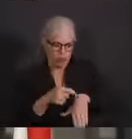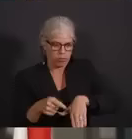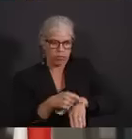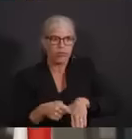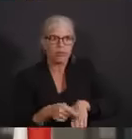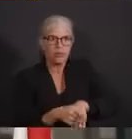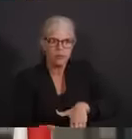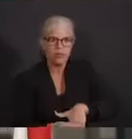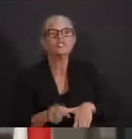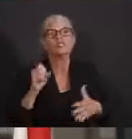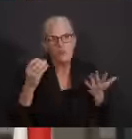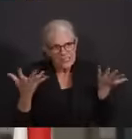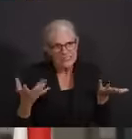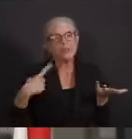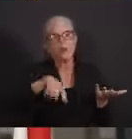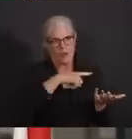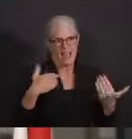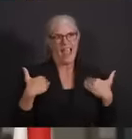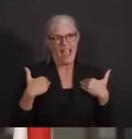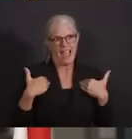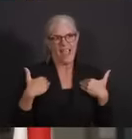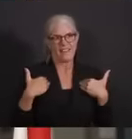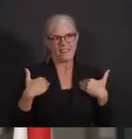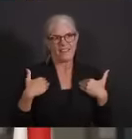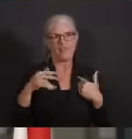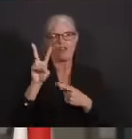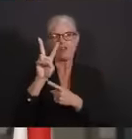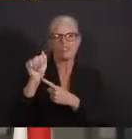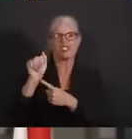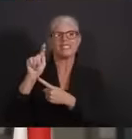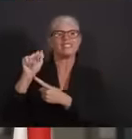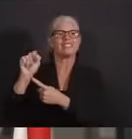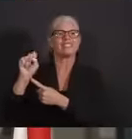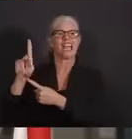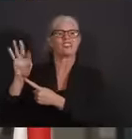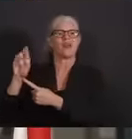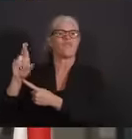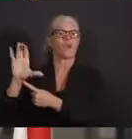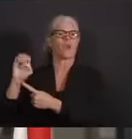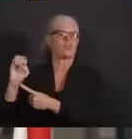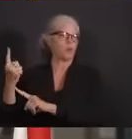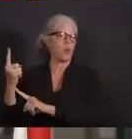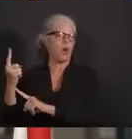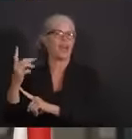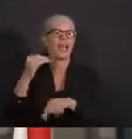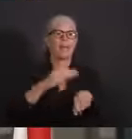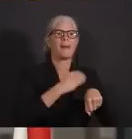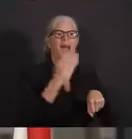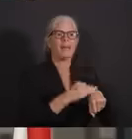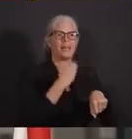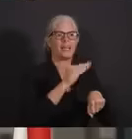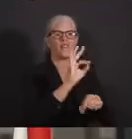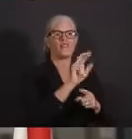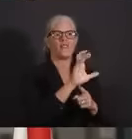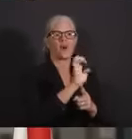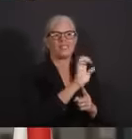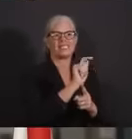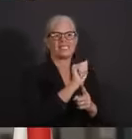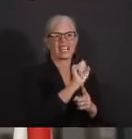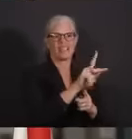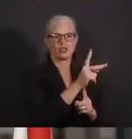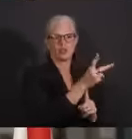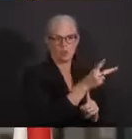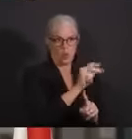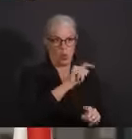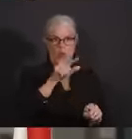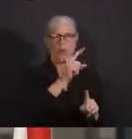have Virginia Task Force 1, Ohio Task Force 1, and Miami Task Force 1 going into those areas to help